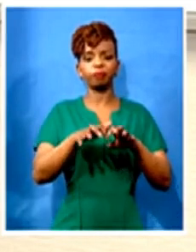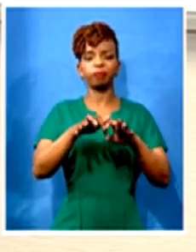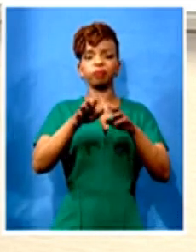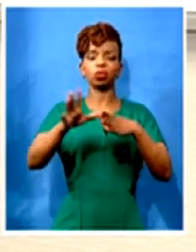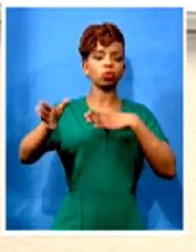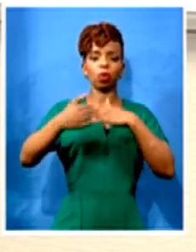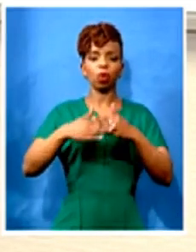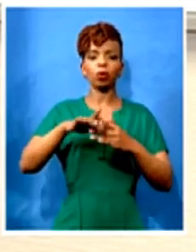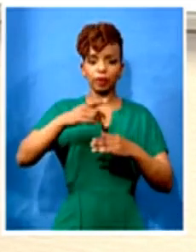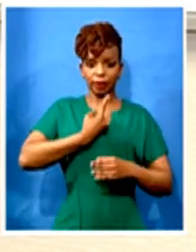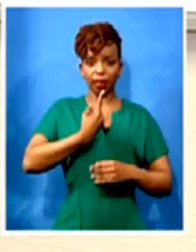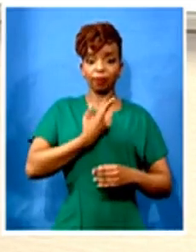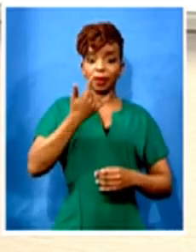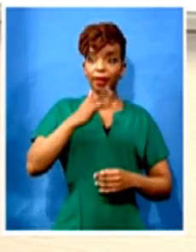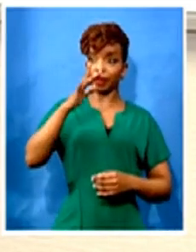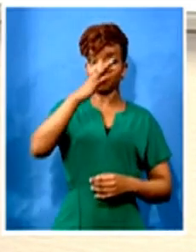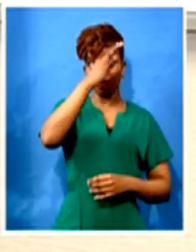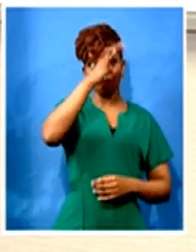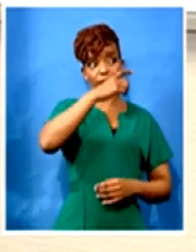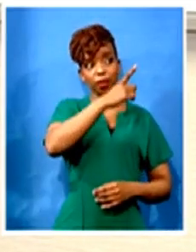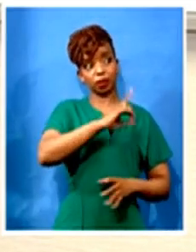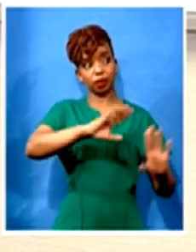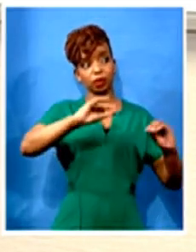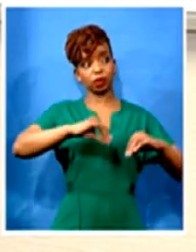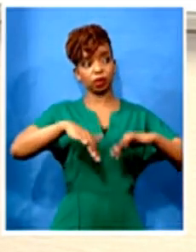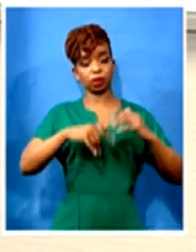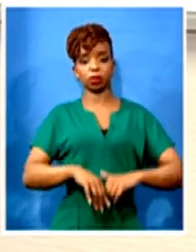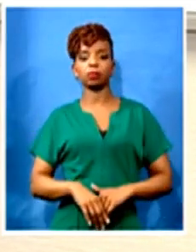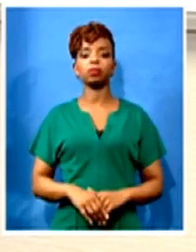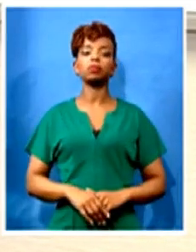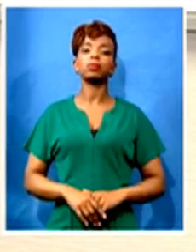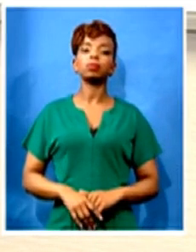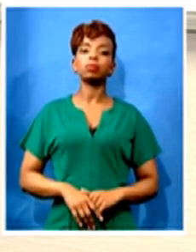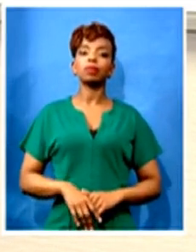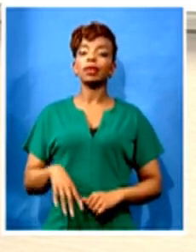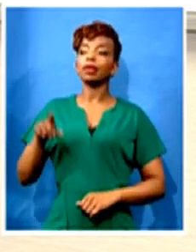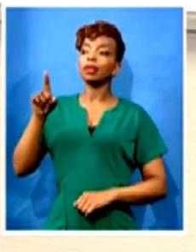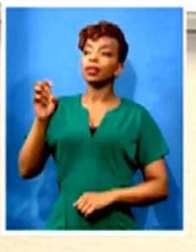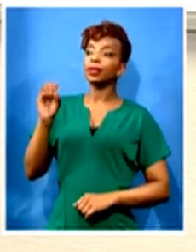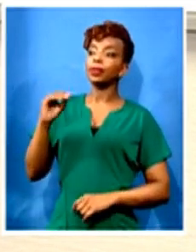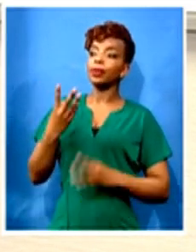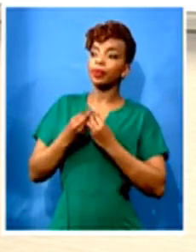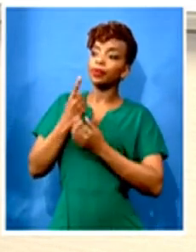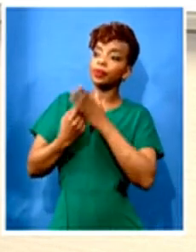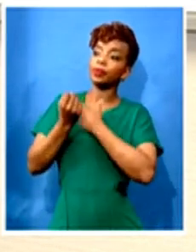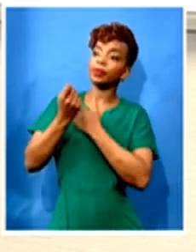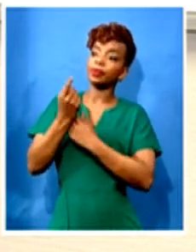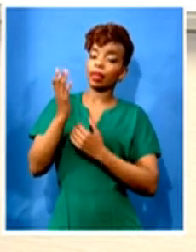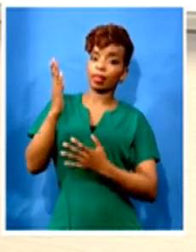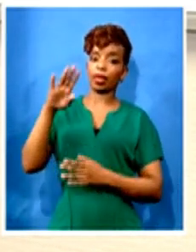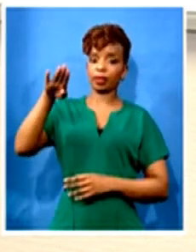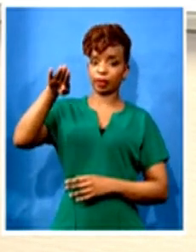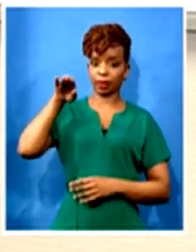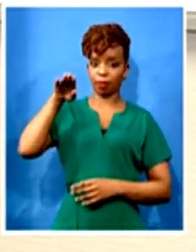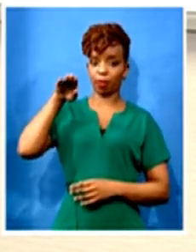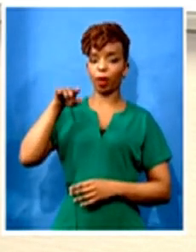help in the human rights violations that are currently happening in Zimbabwe with the protests that have spread in the capital Harare and other parts of